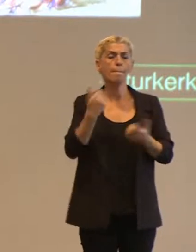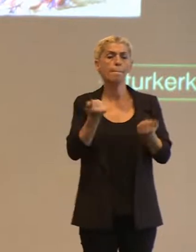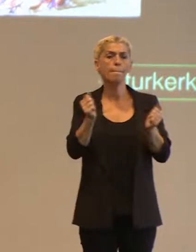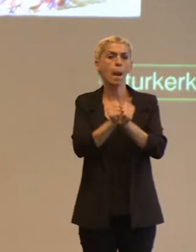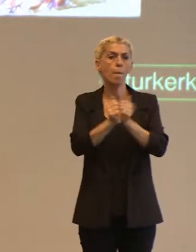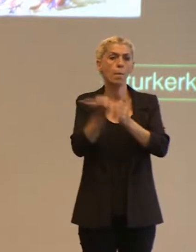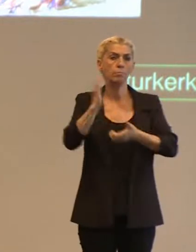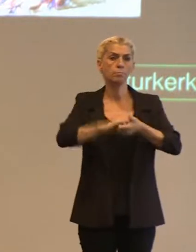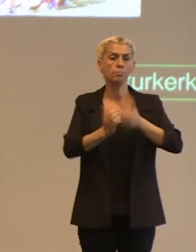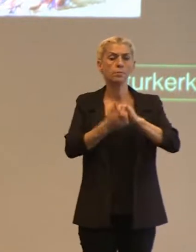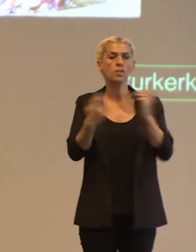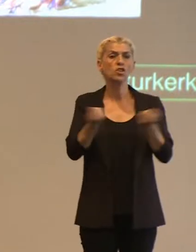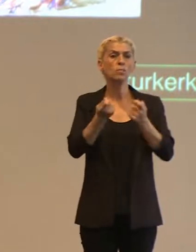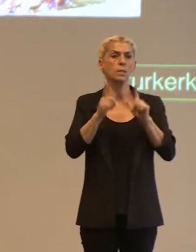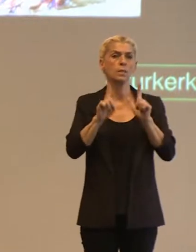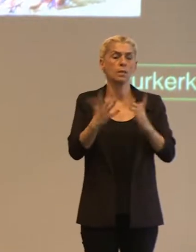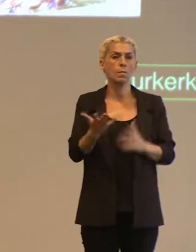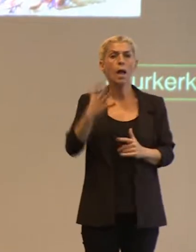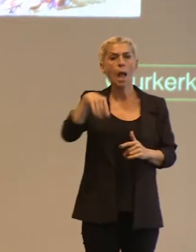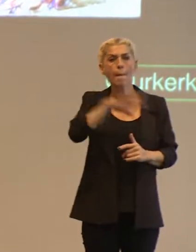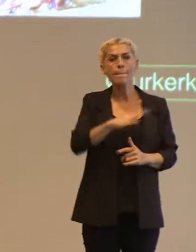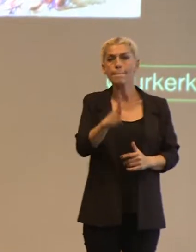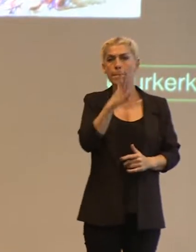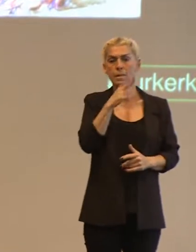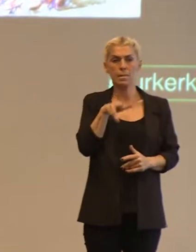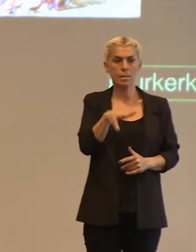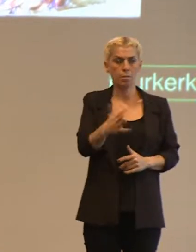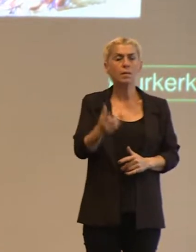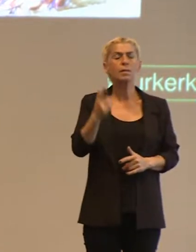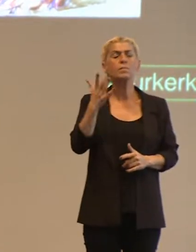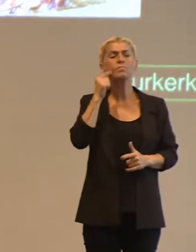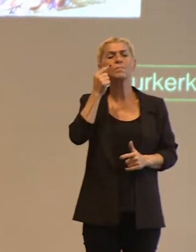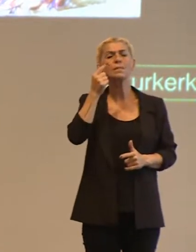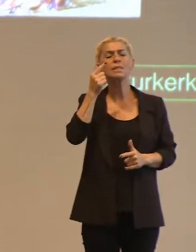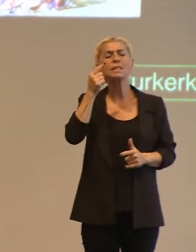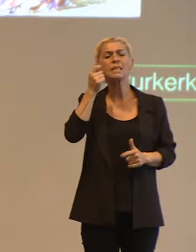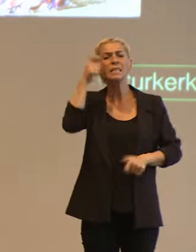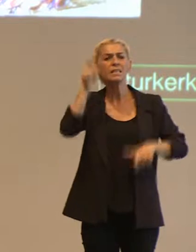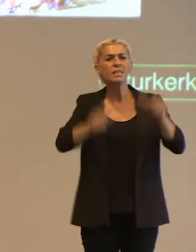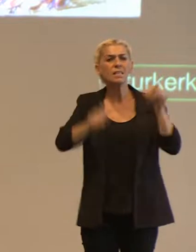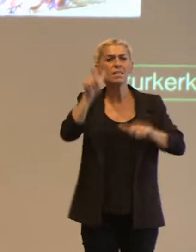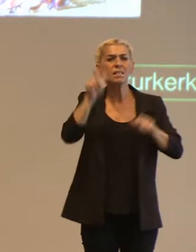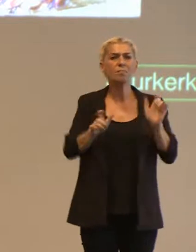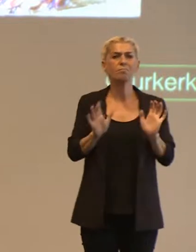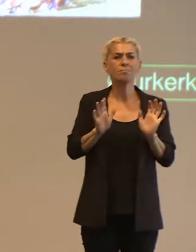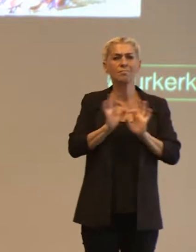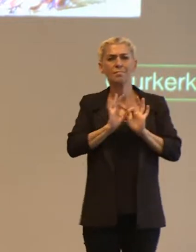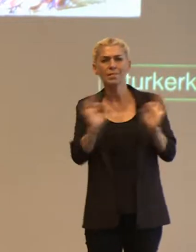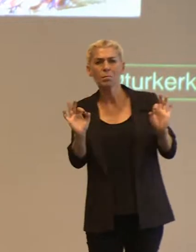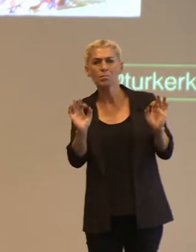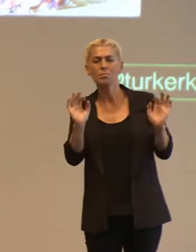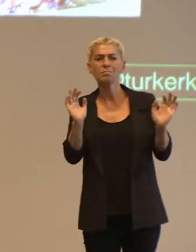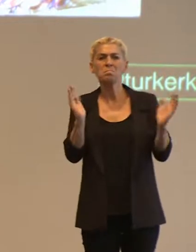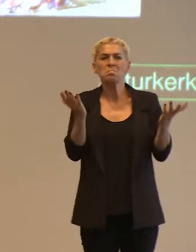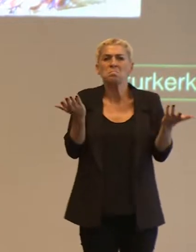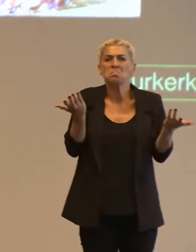understanding and in order to achieve that different branches of science should work together